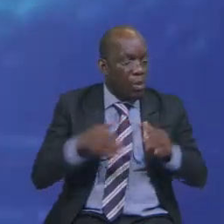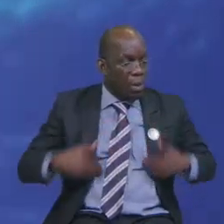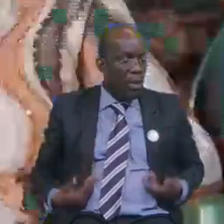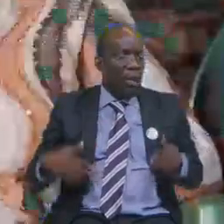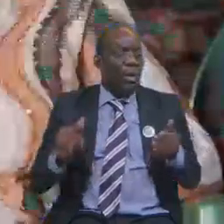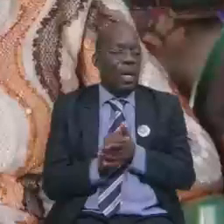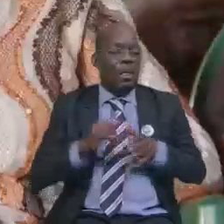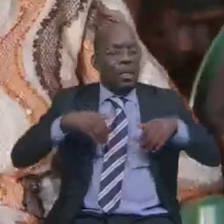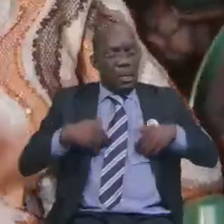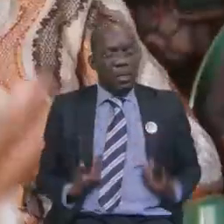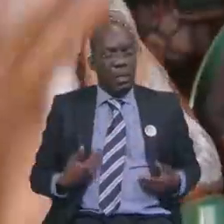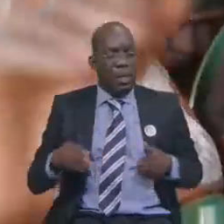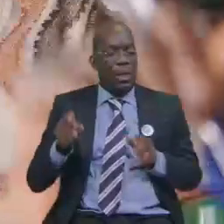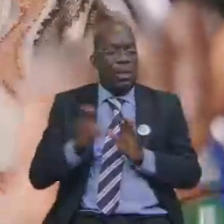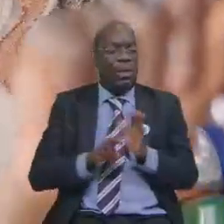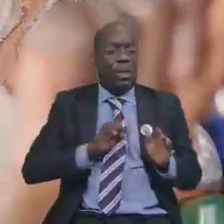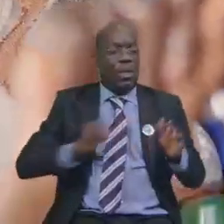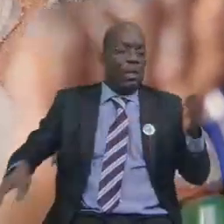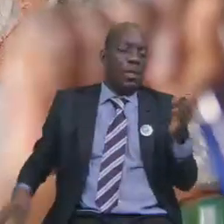in Jesus' name.